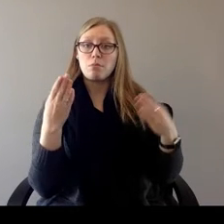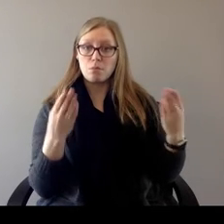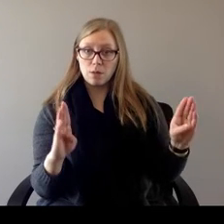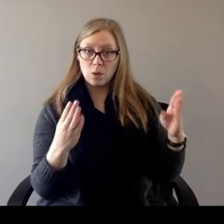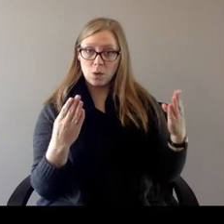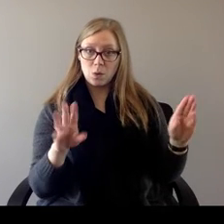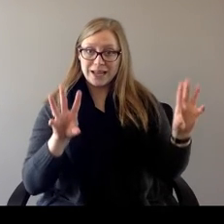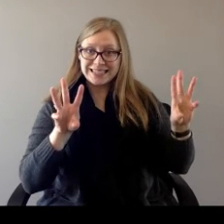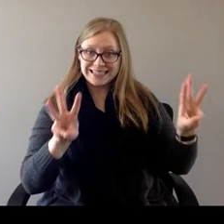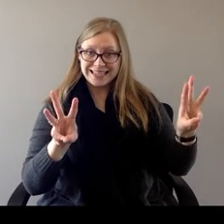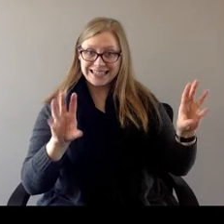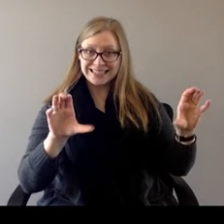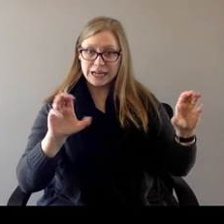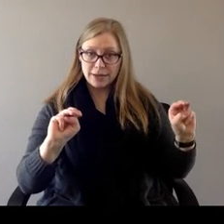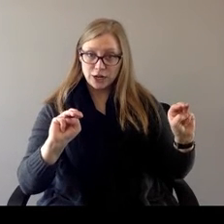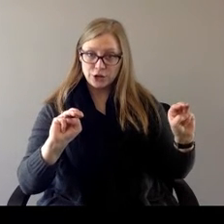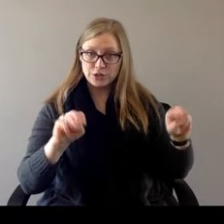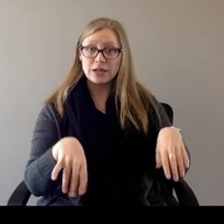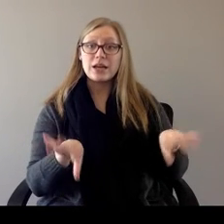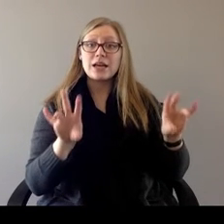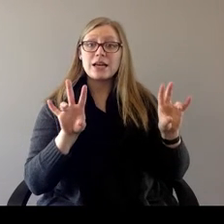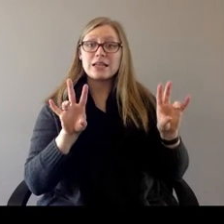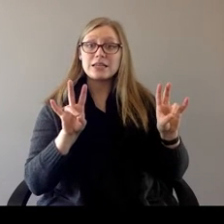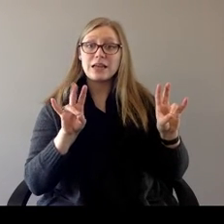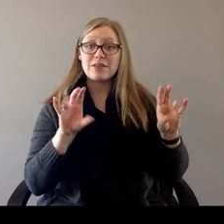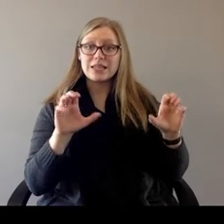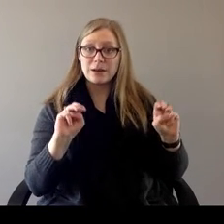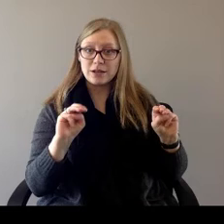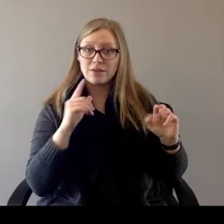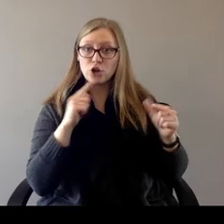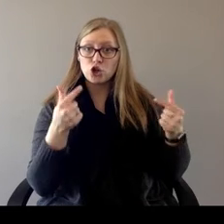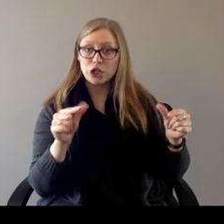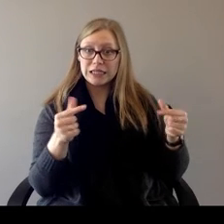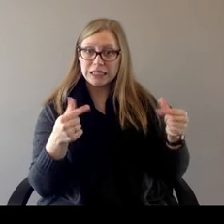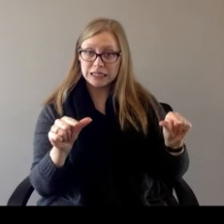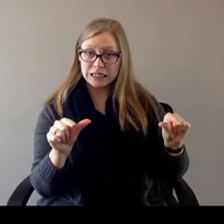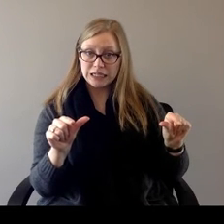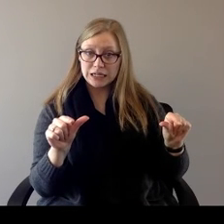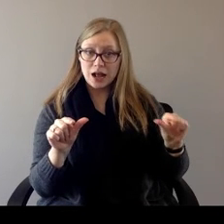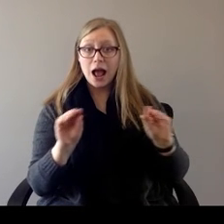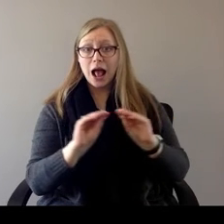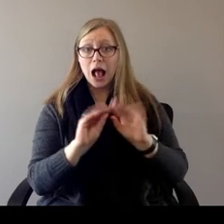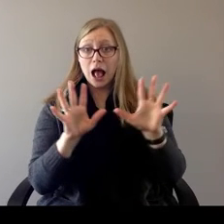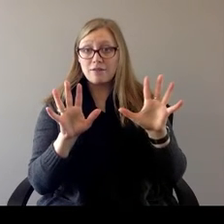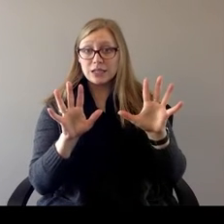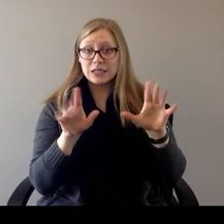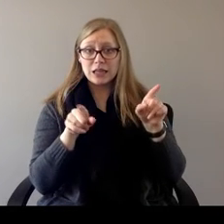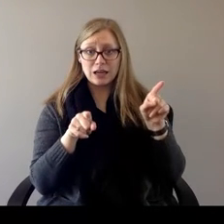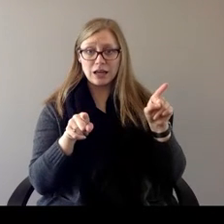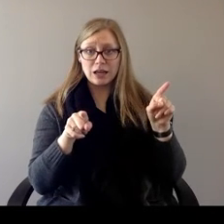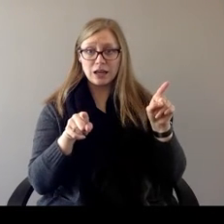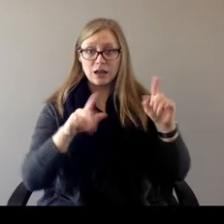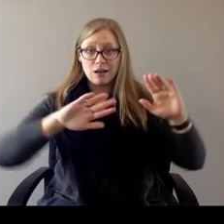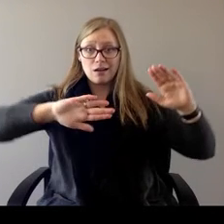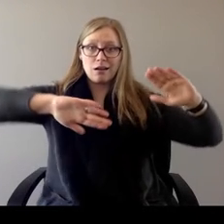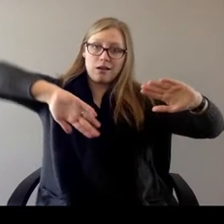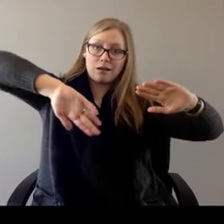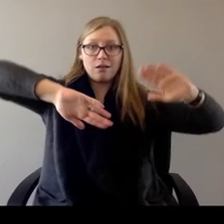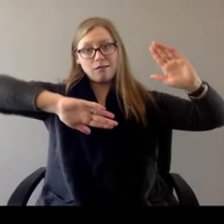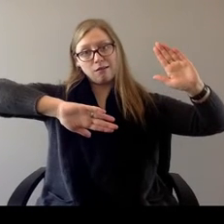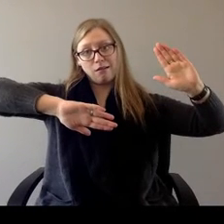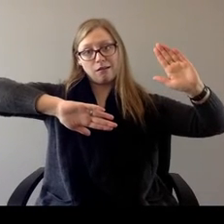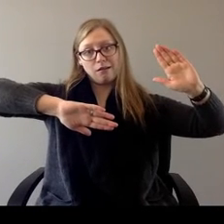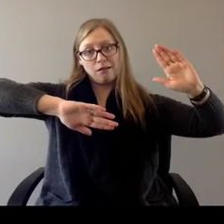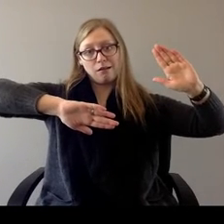centimeters. 7 centimeters is green, 7 centimeters. And clearly those triangles are not oriented the same way, but